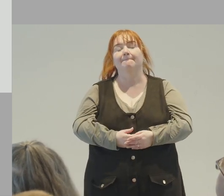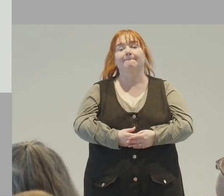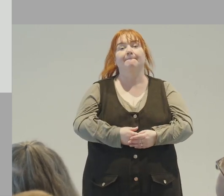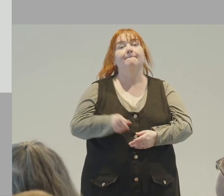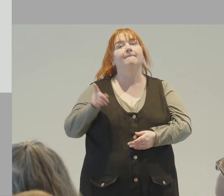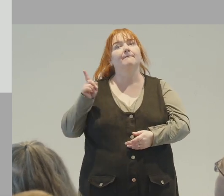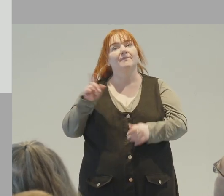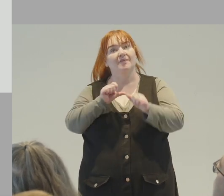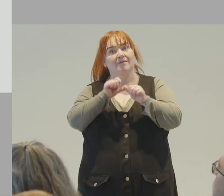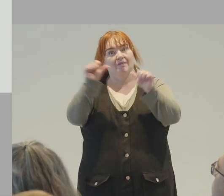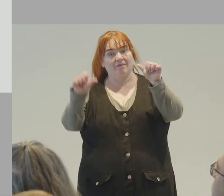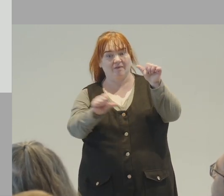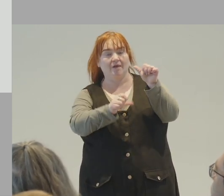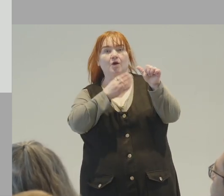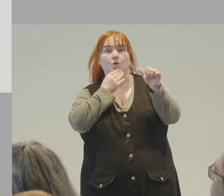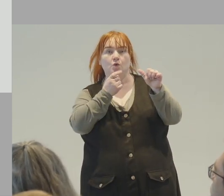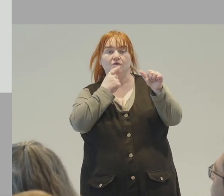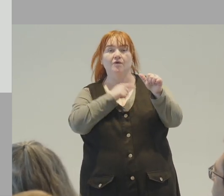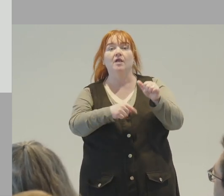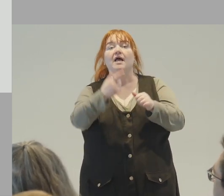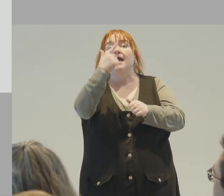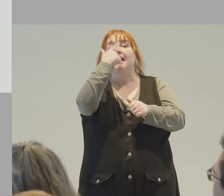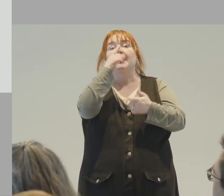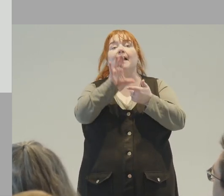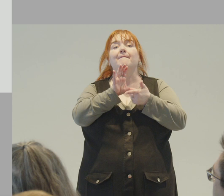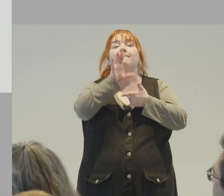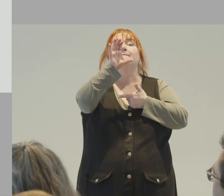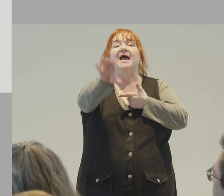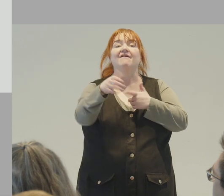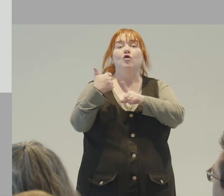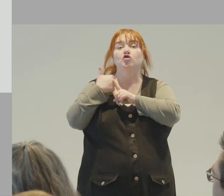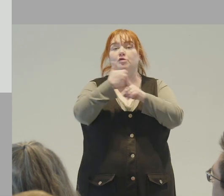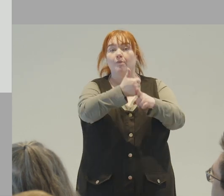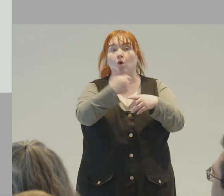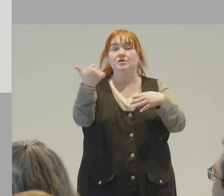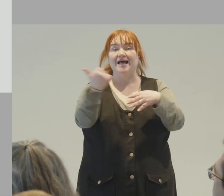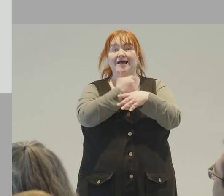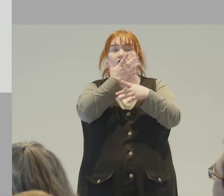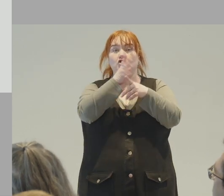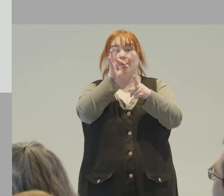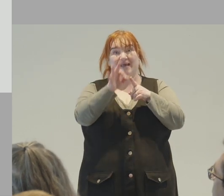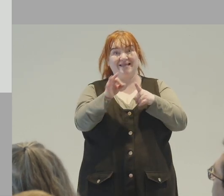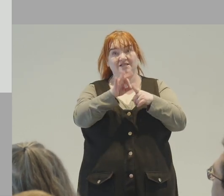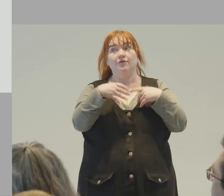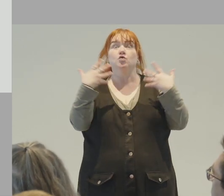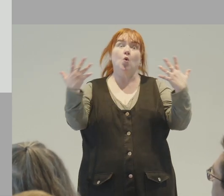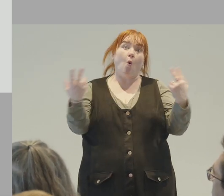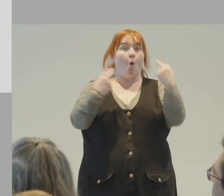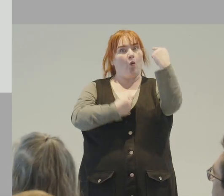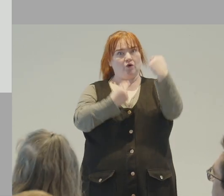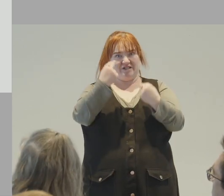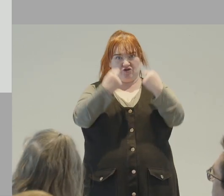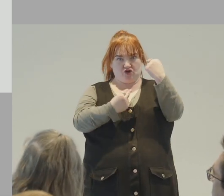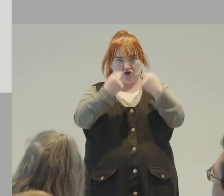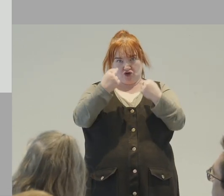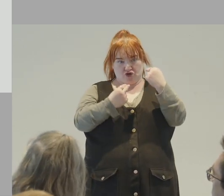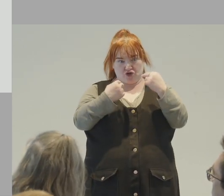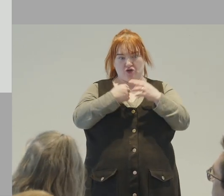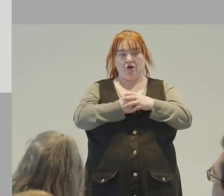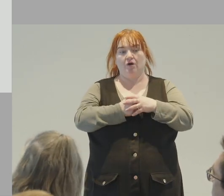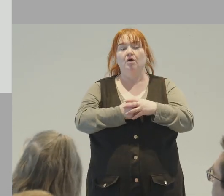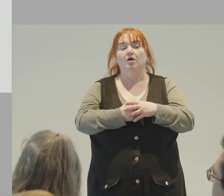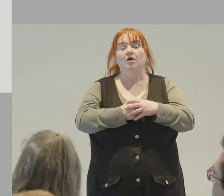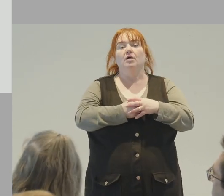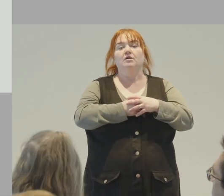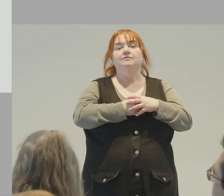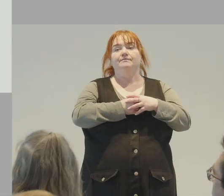useful. It can pay for support at job interviews, and I've added or auditions. So Access to Work say we pay for support at job